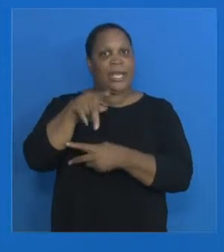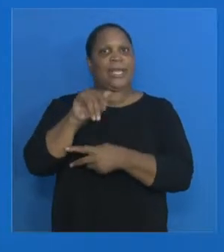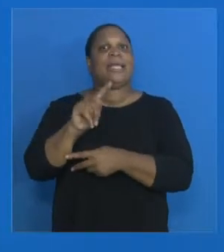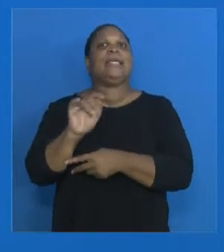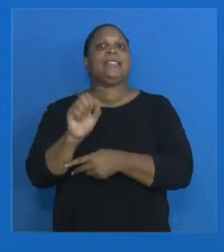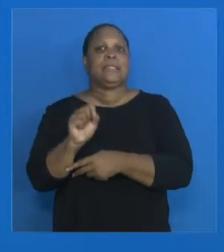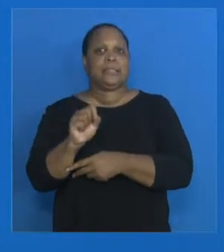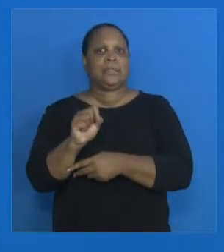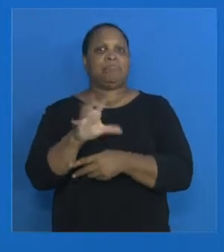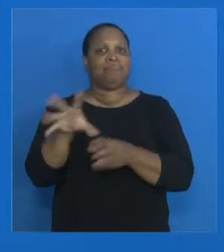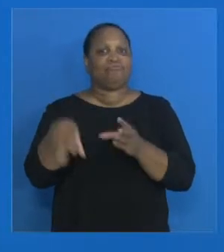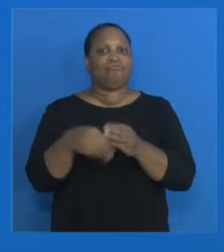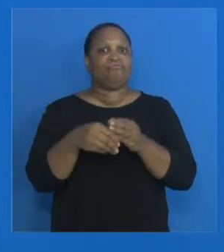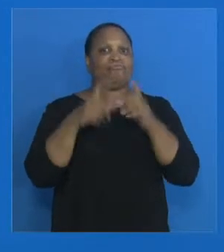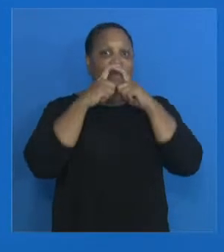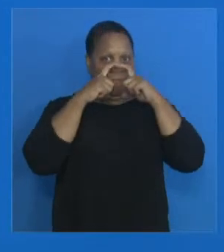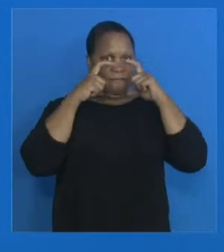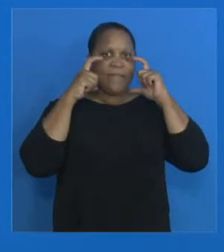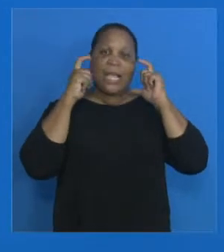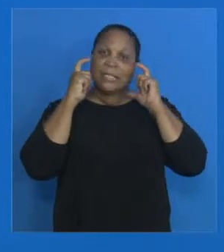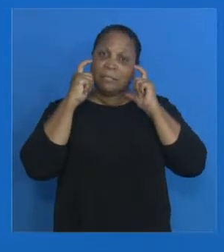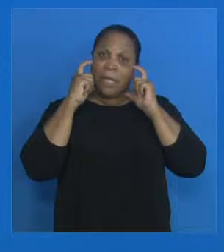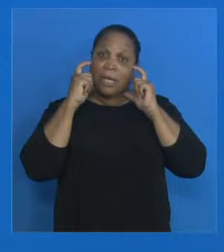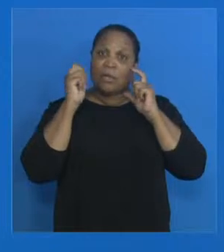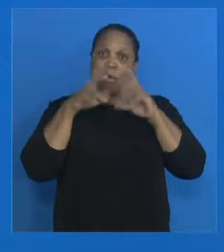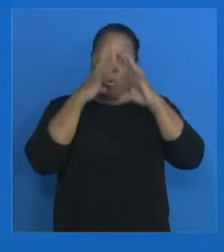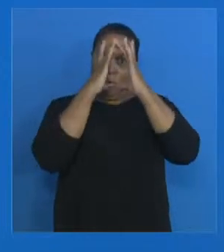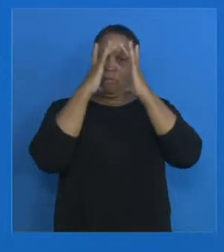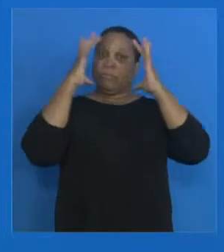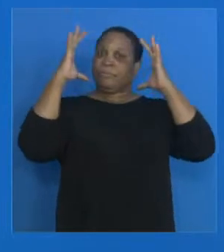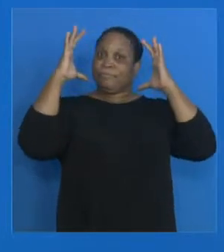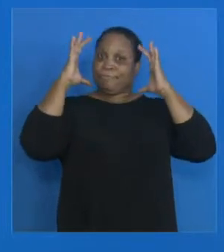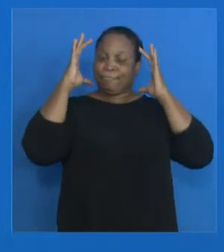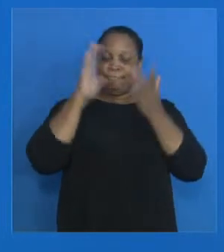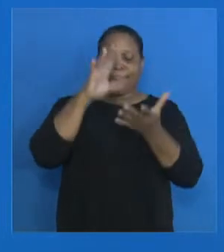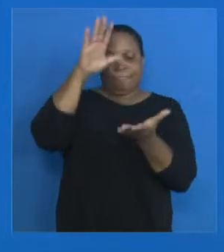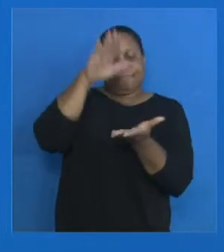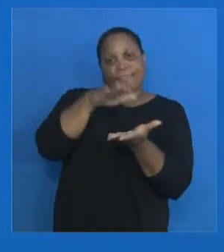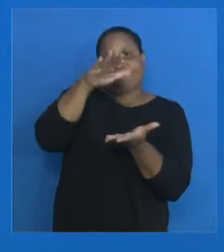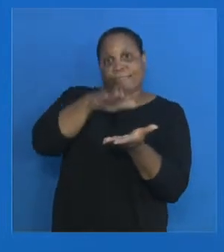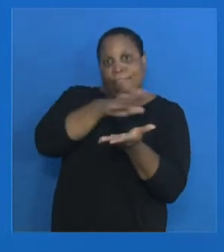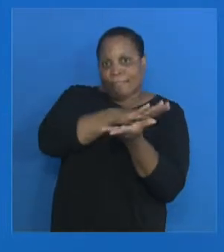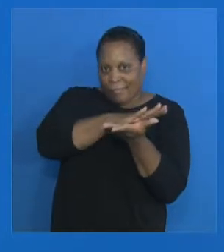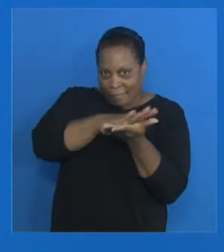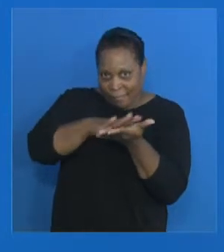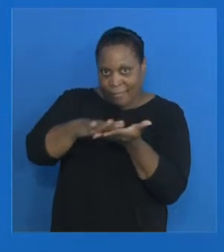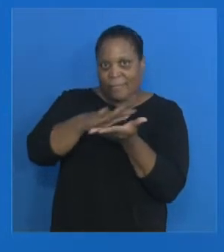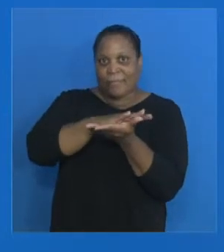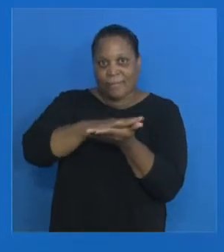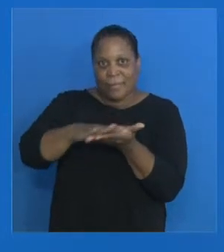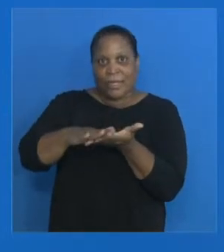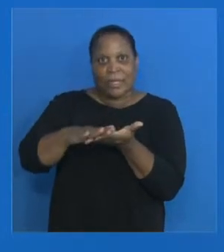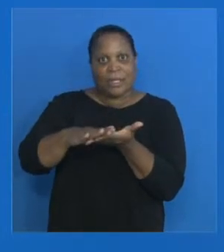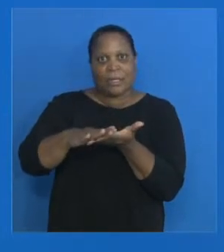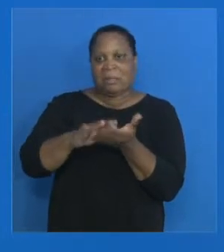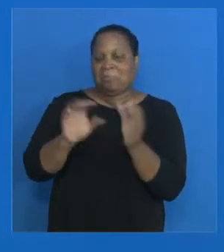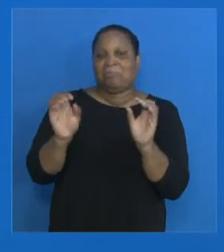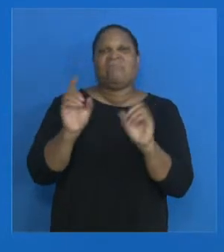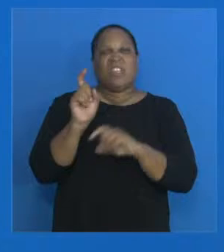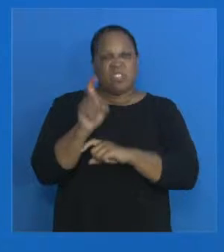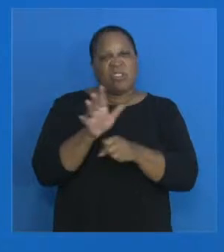This includes face masks or face coverings and hand sanitizer. There should be